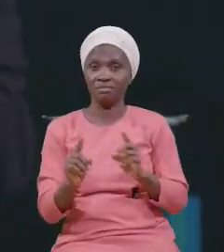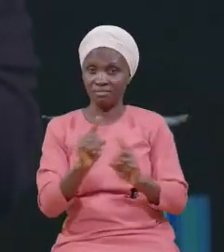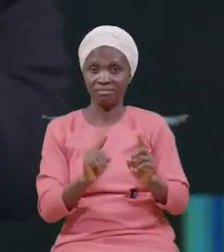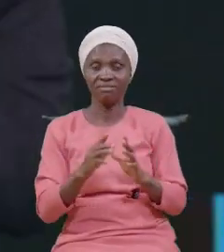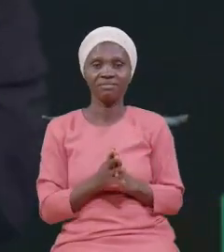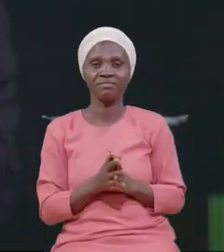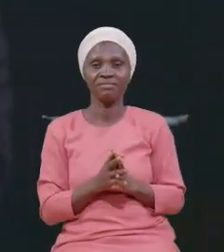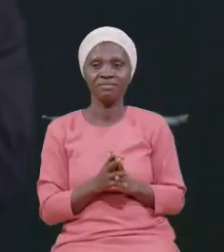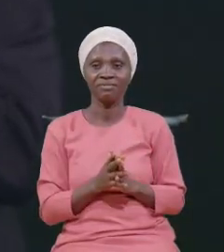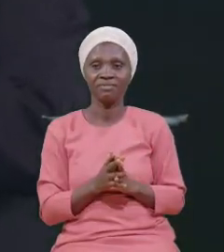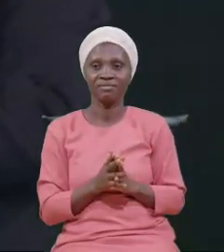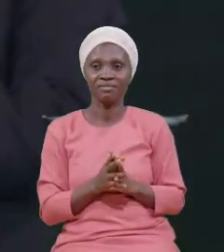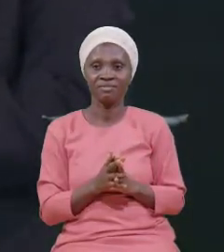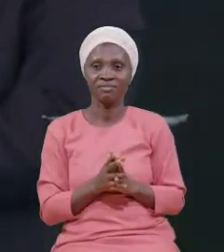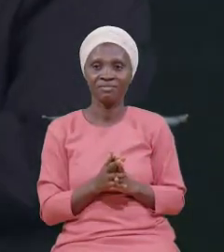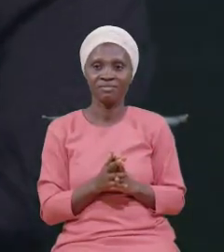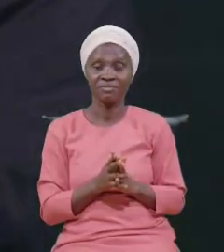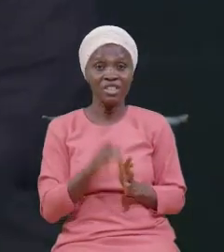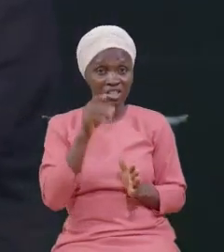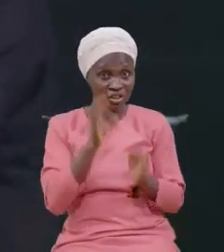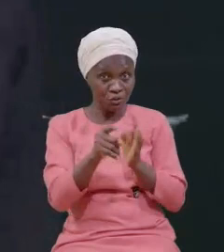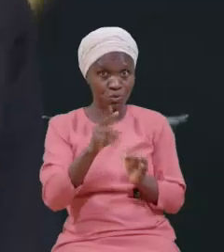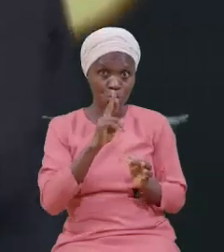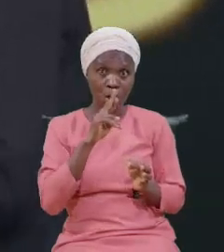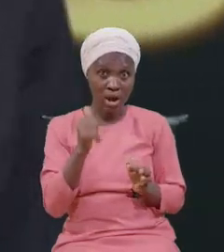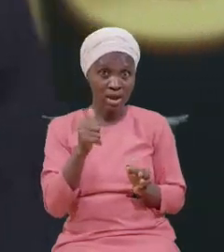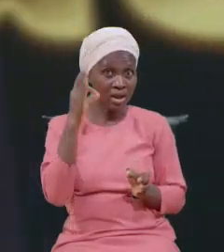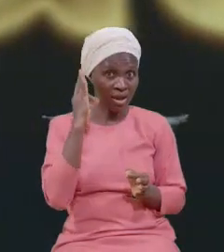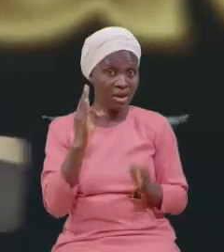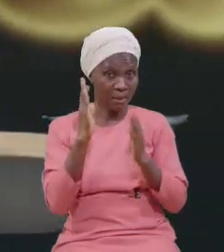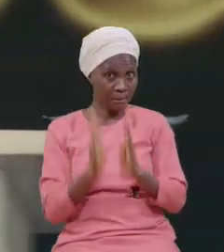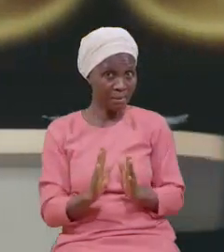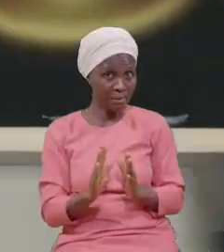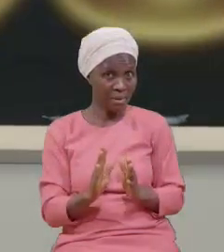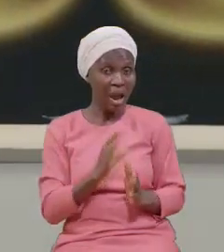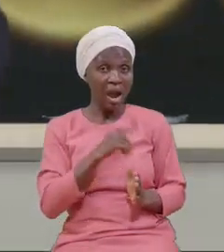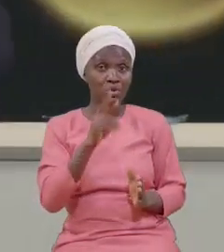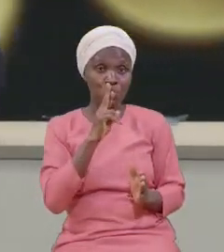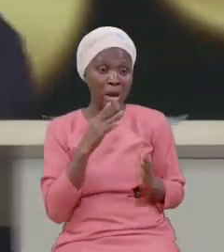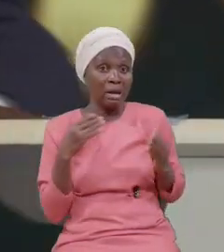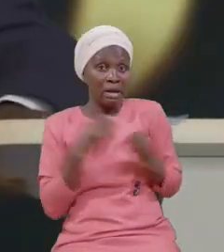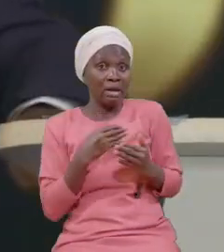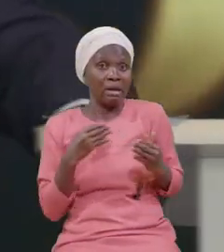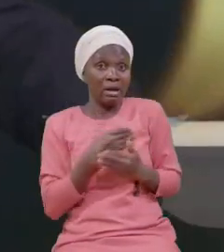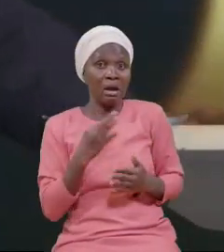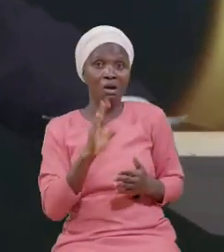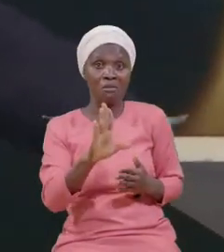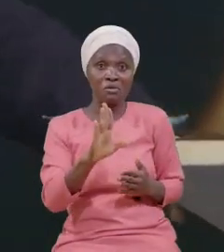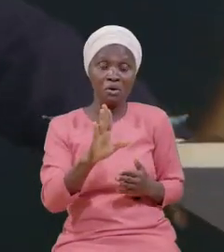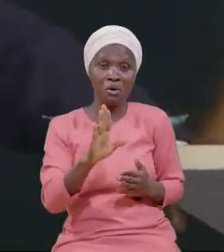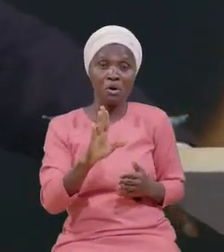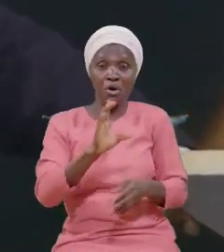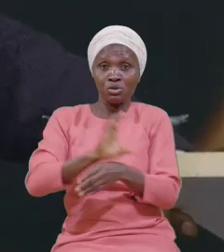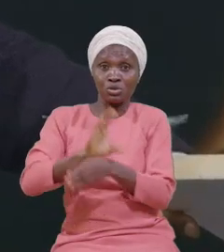Any minister there, if you're a minister, and you fear your congregation, and you fear the king